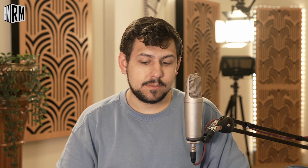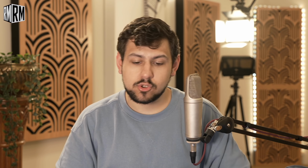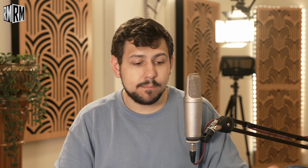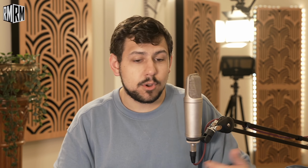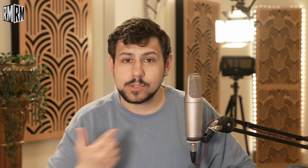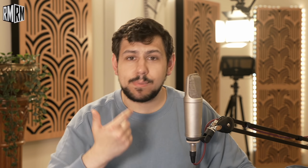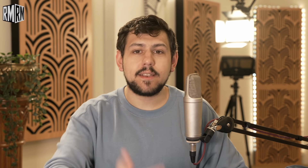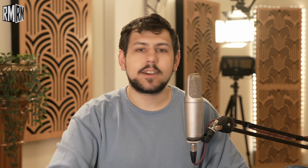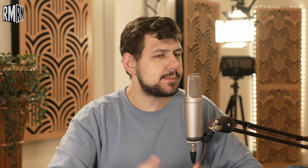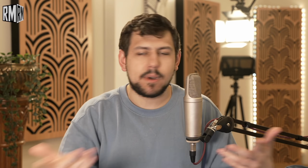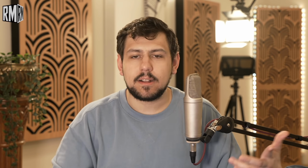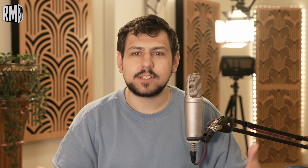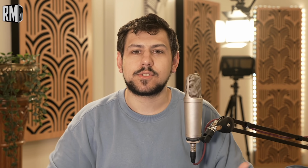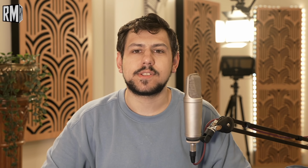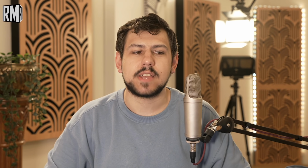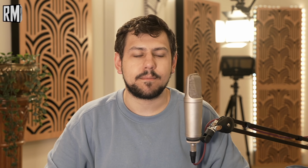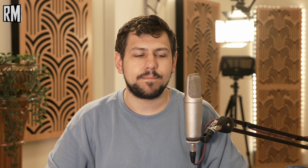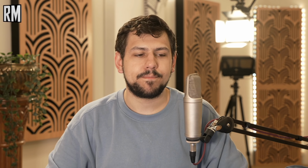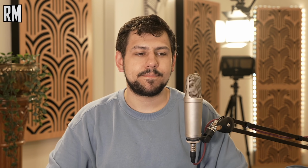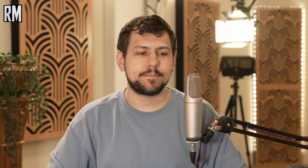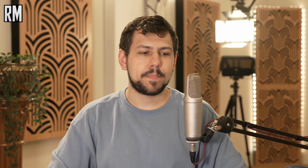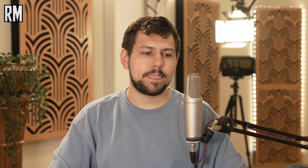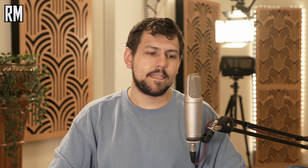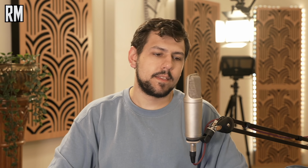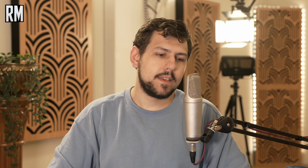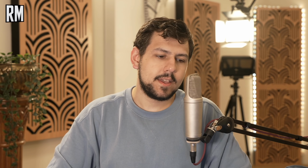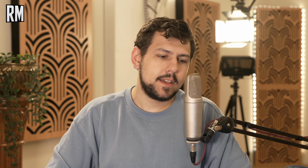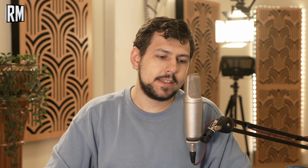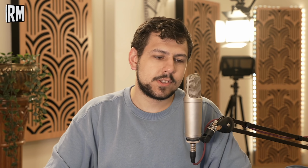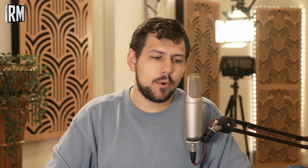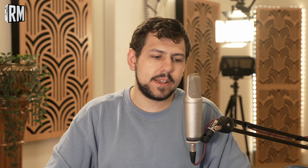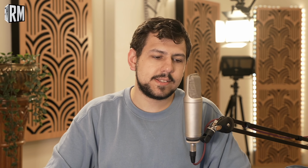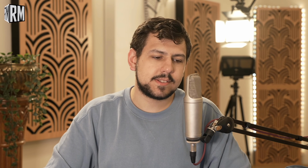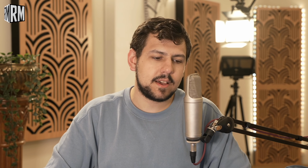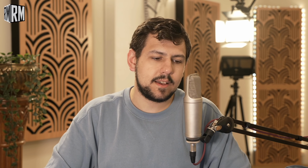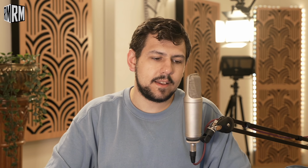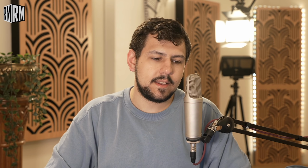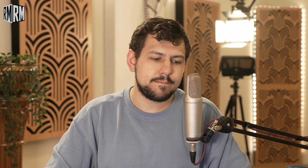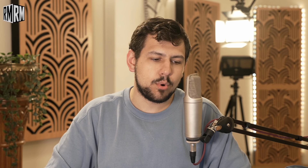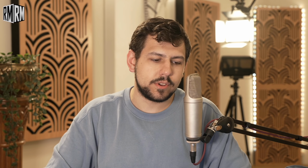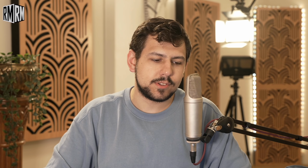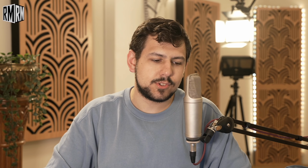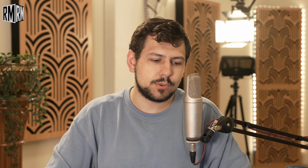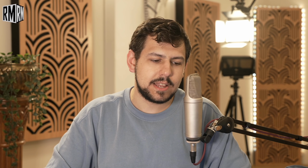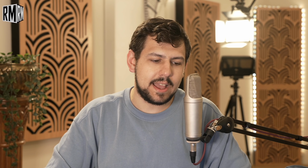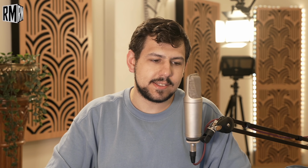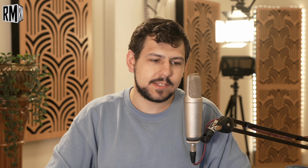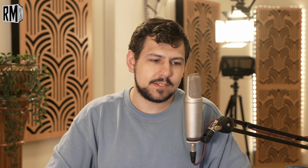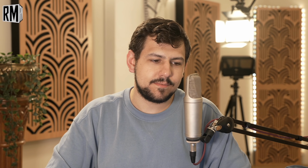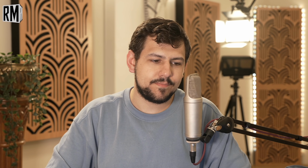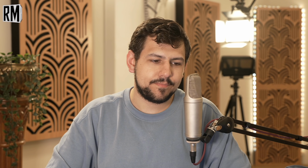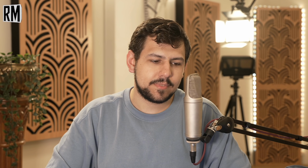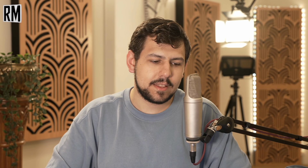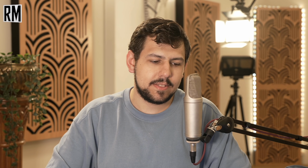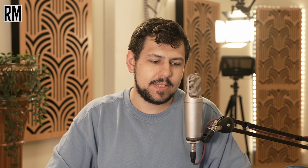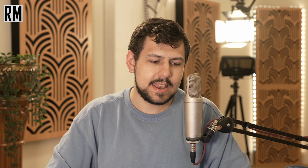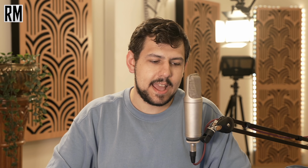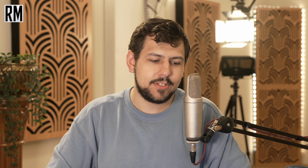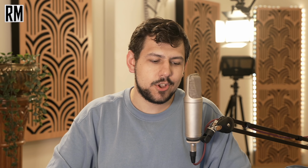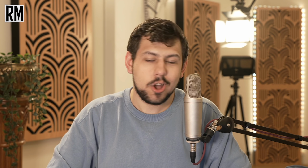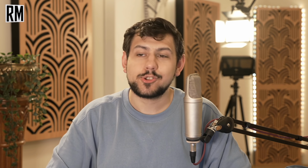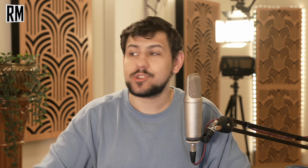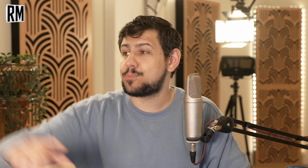know, Trump goes, Biden comes, politics are the same. It's always important to realize